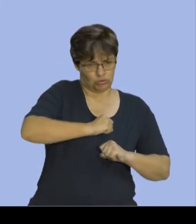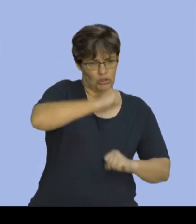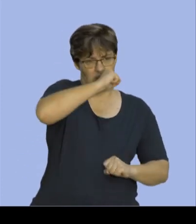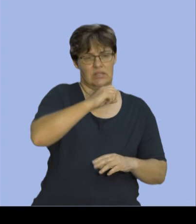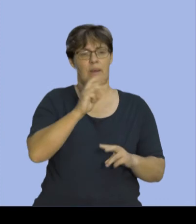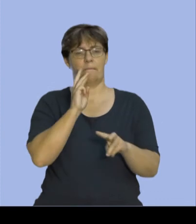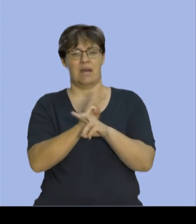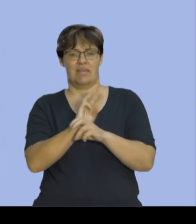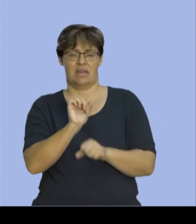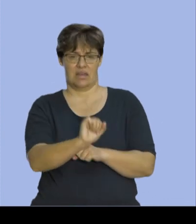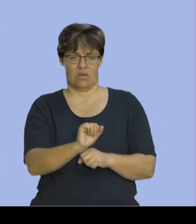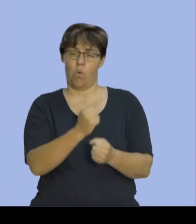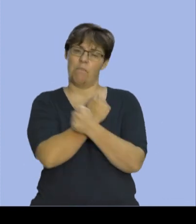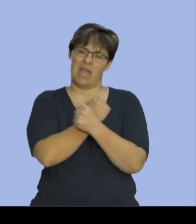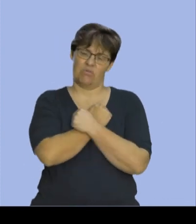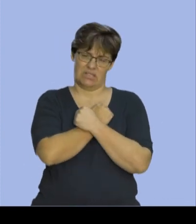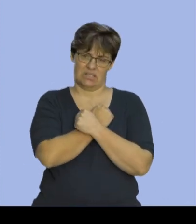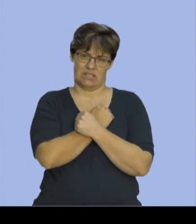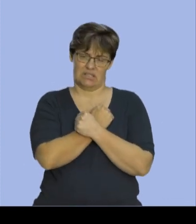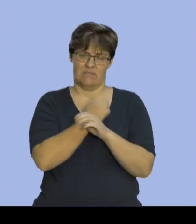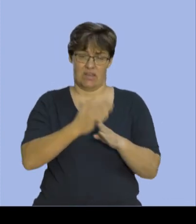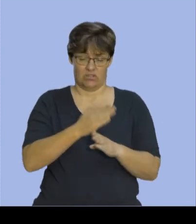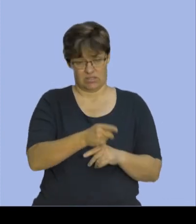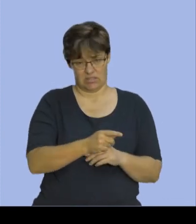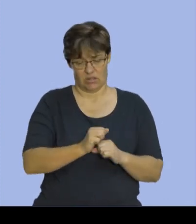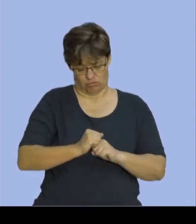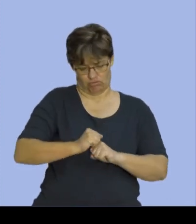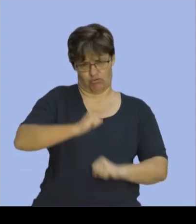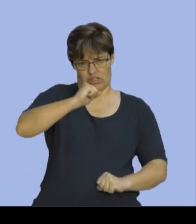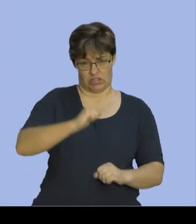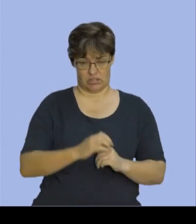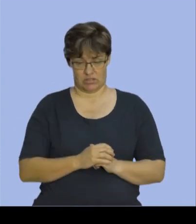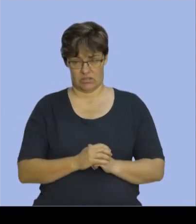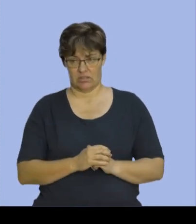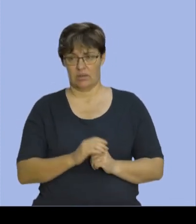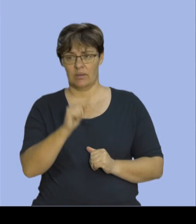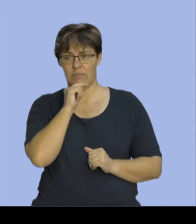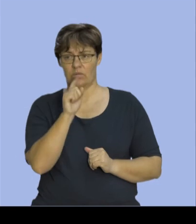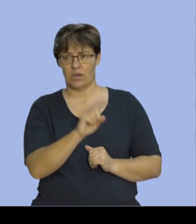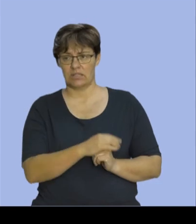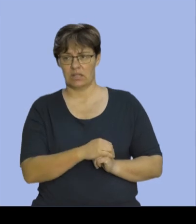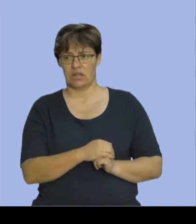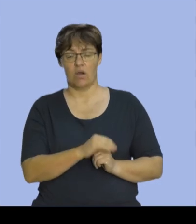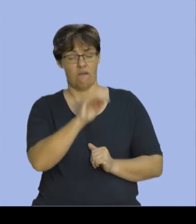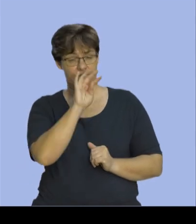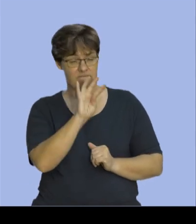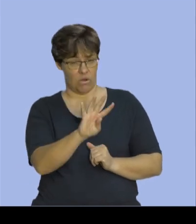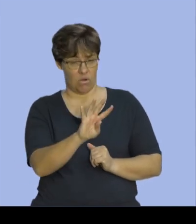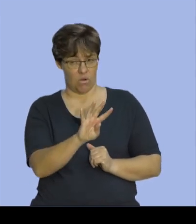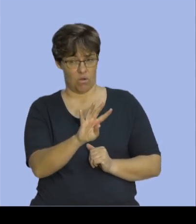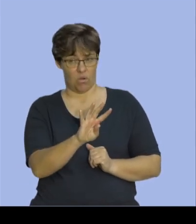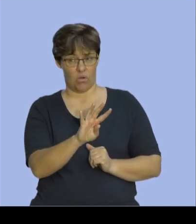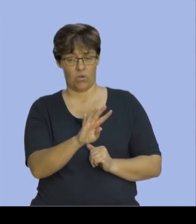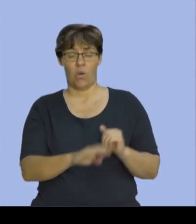to stretch the mother function, right? Or the parent function, we call it. And to stretch it, it means this 4 says